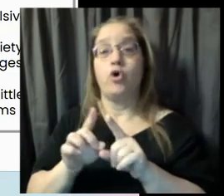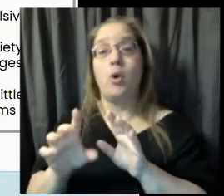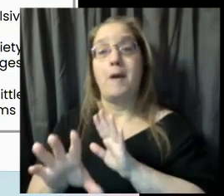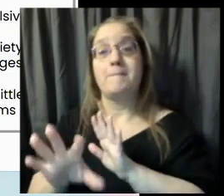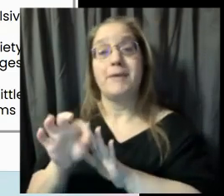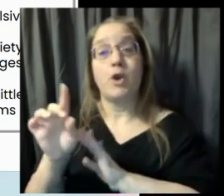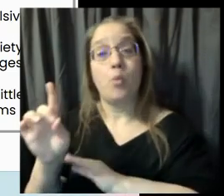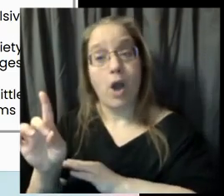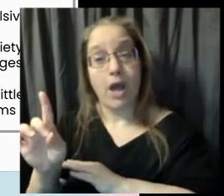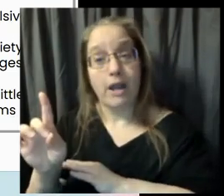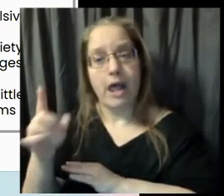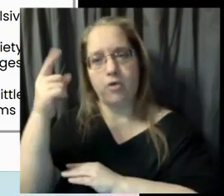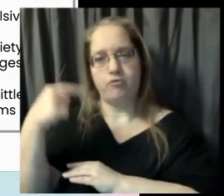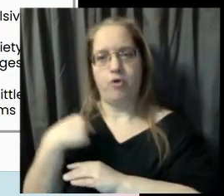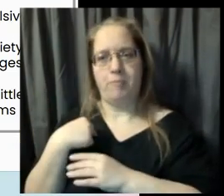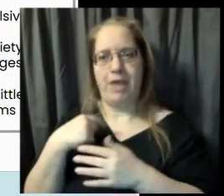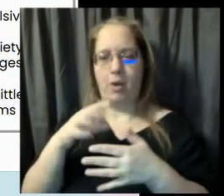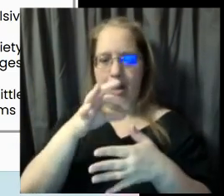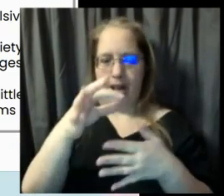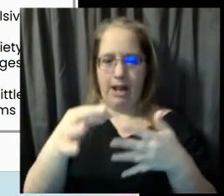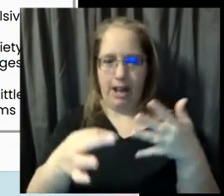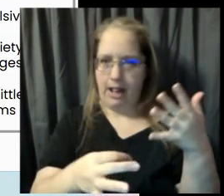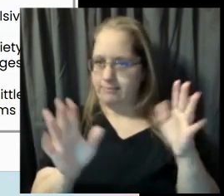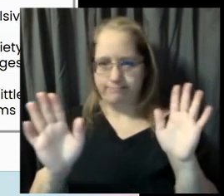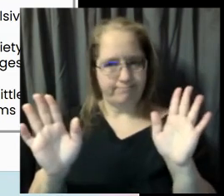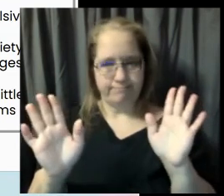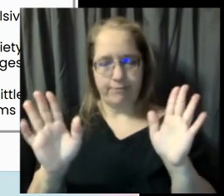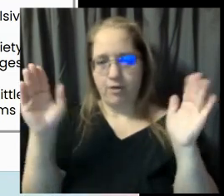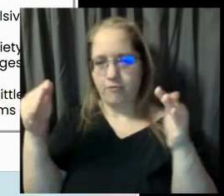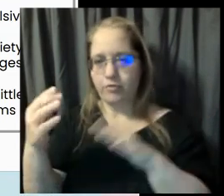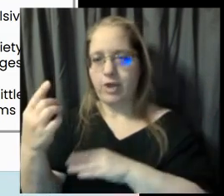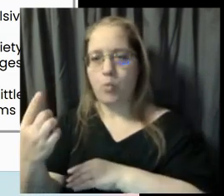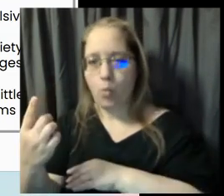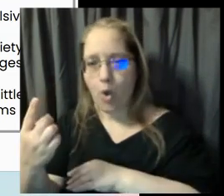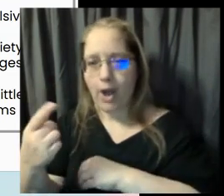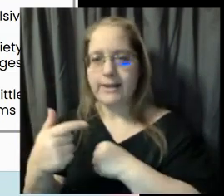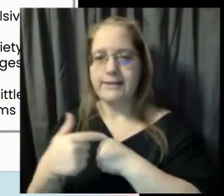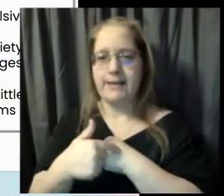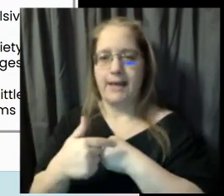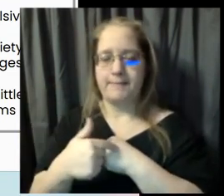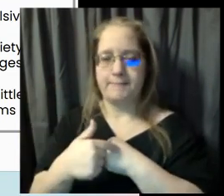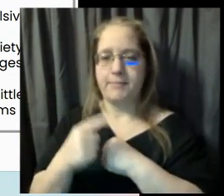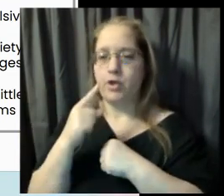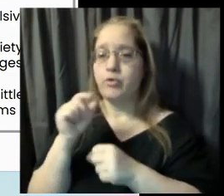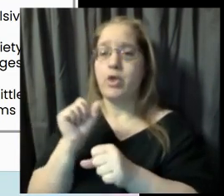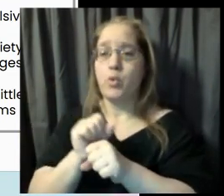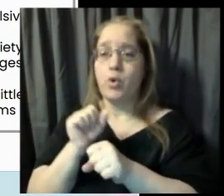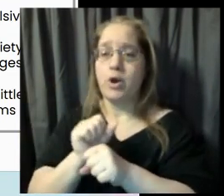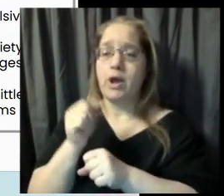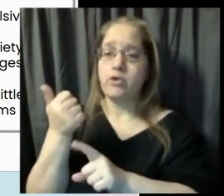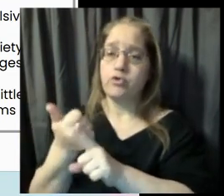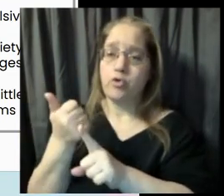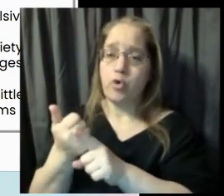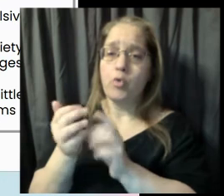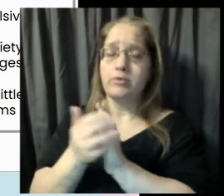one. I know for me, I would want to be like, and this. We want to focus on one at a time and really work on